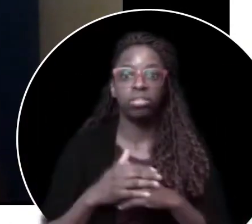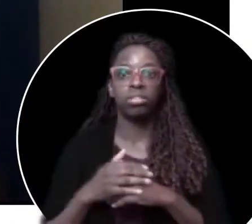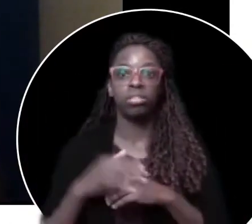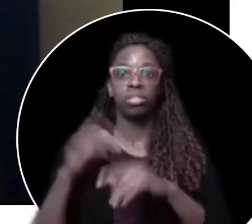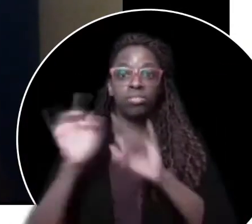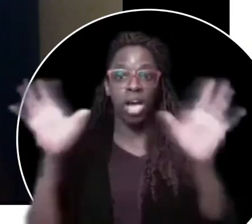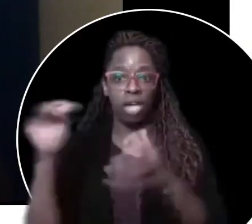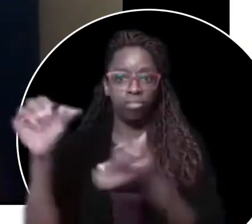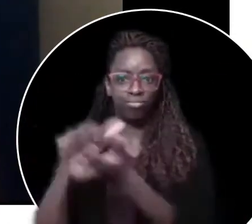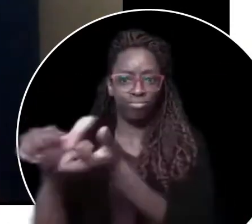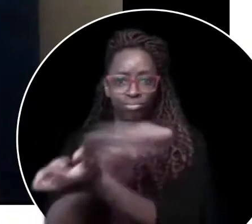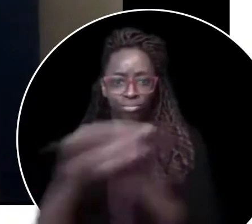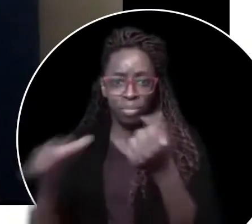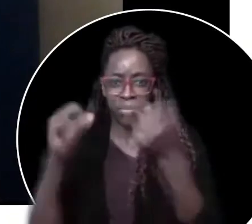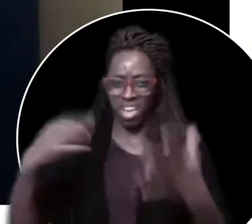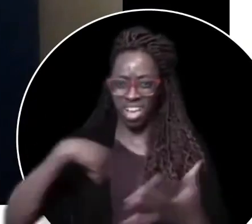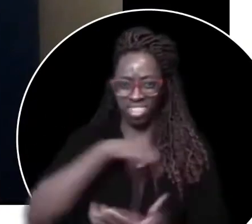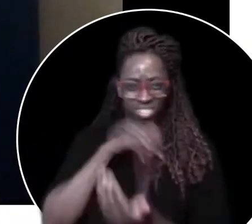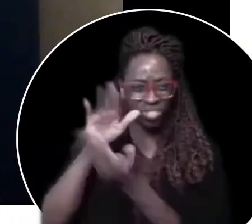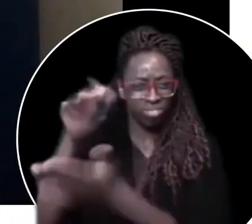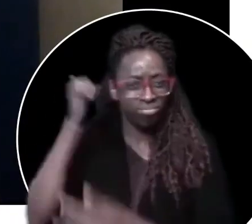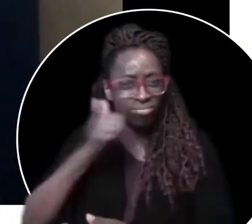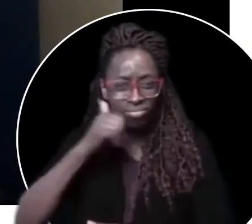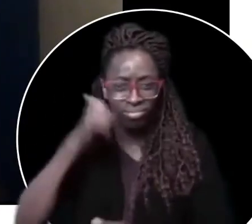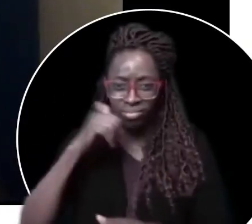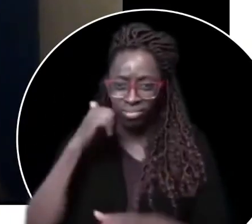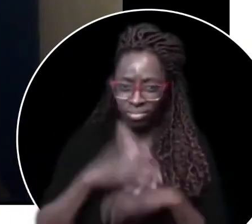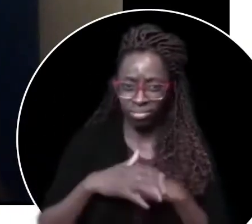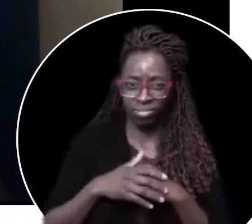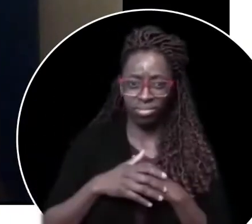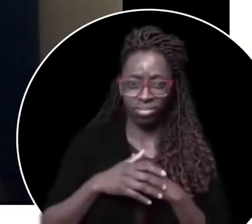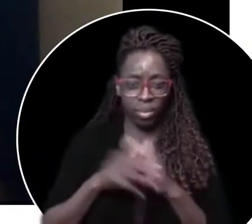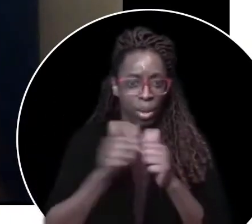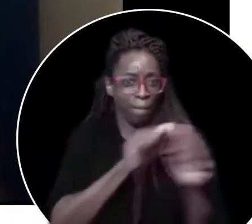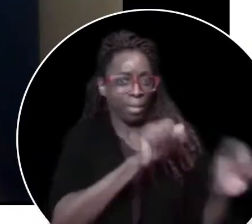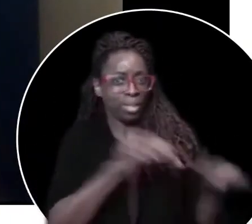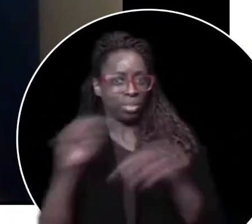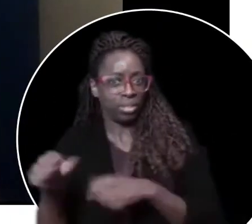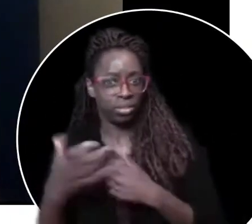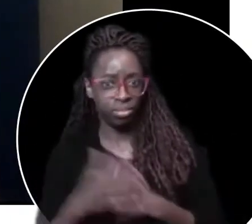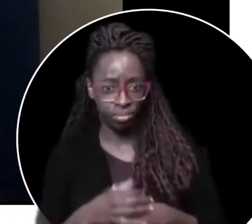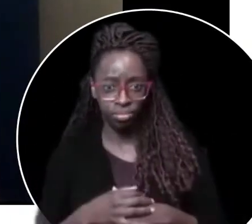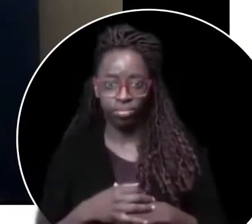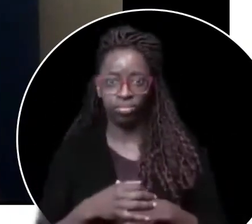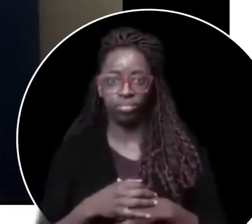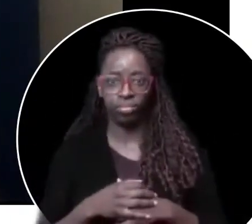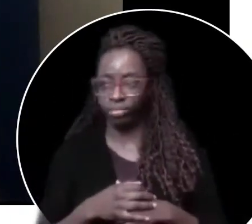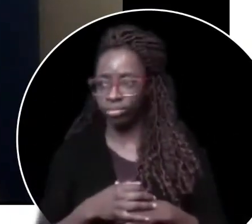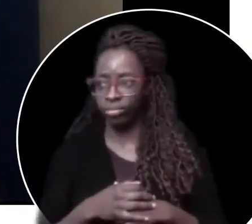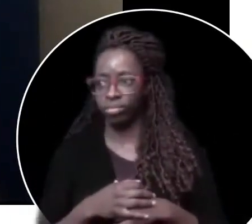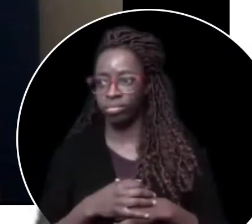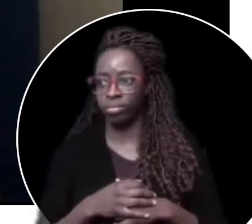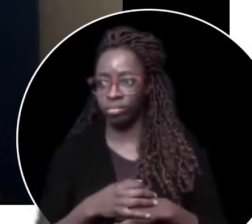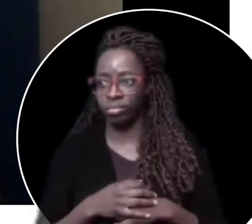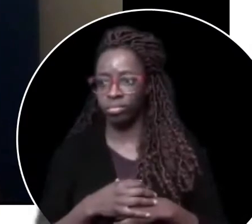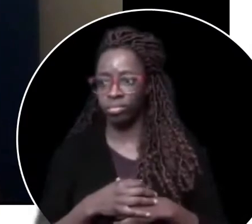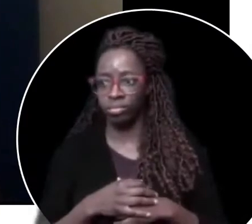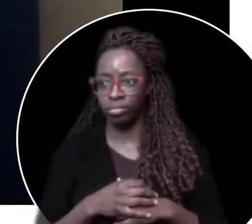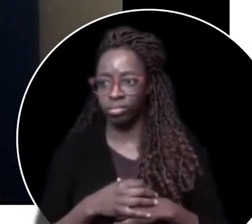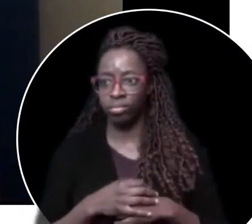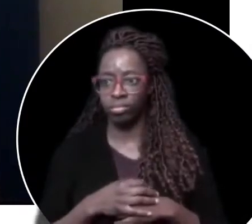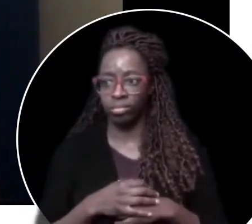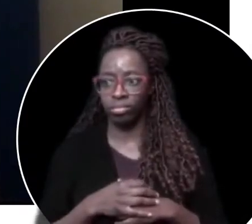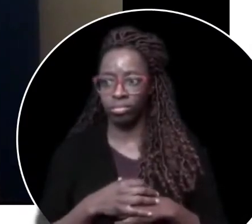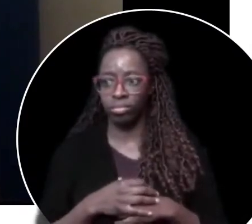my participation in the creation of Freedom University, an organization that provides college instruction to undocumented students, and more recently